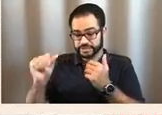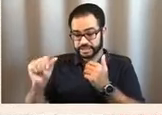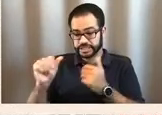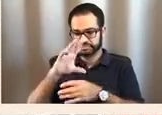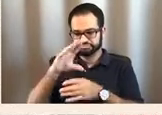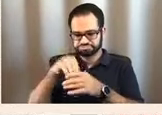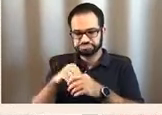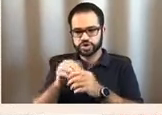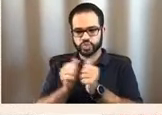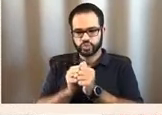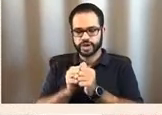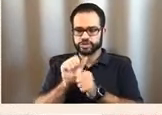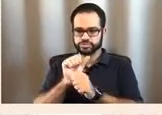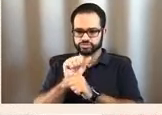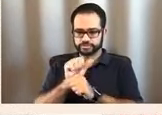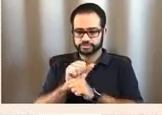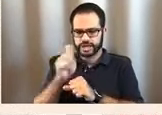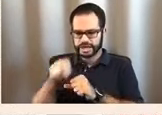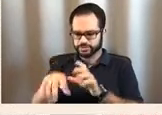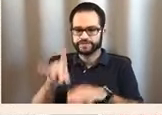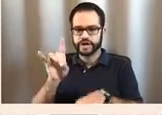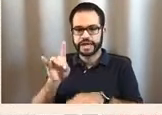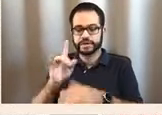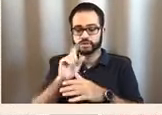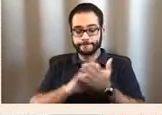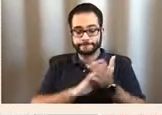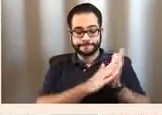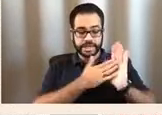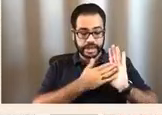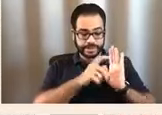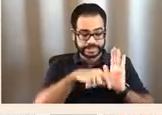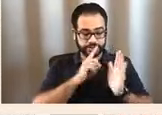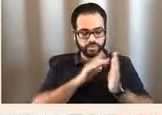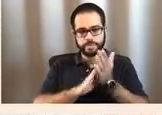turn the necessity to glorious gain.